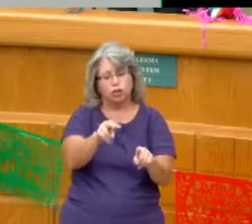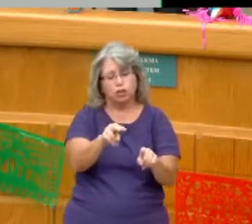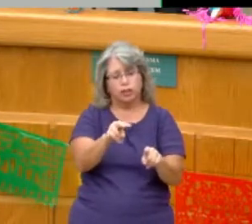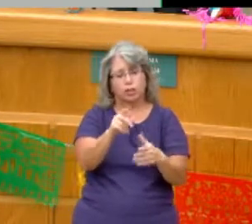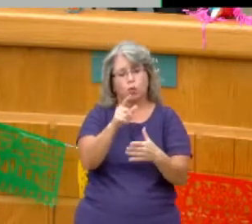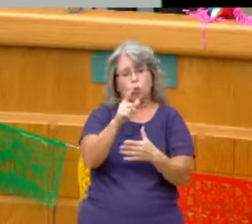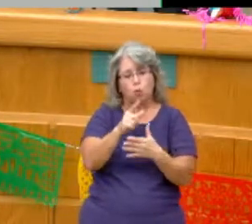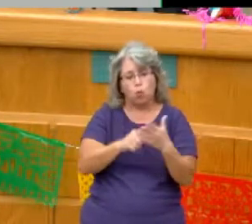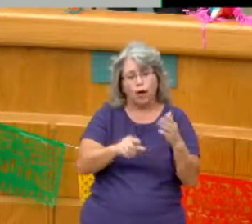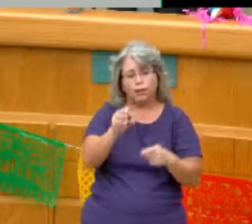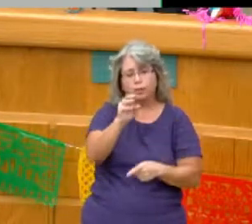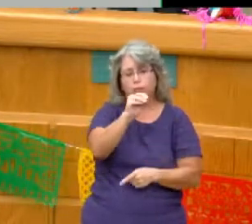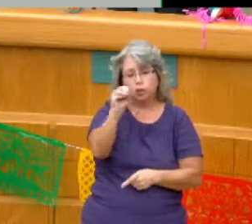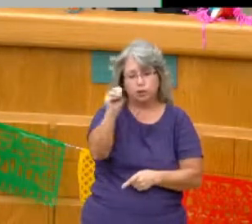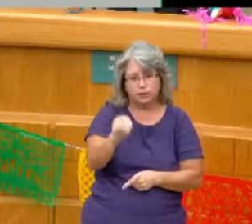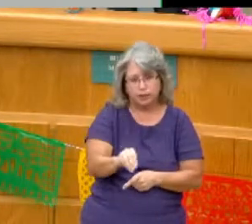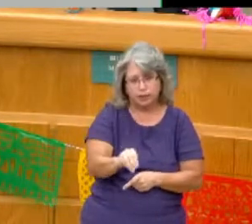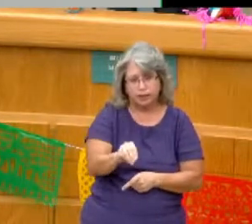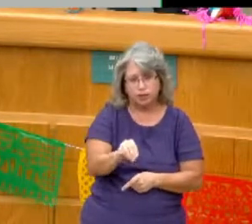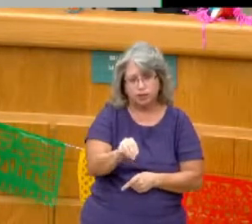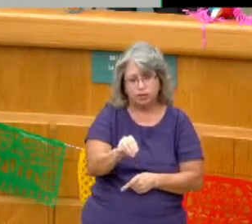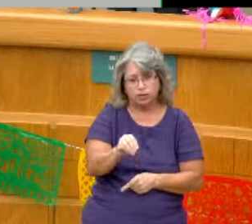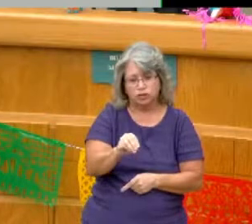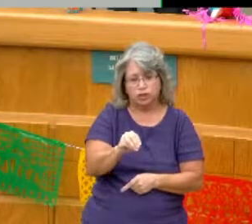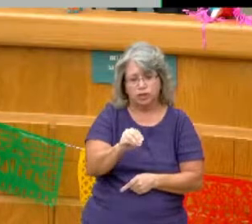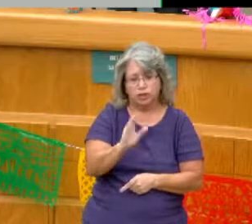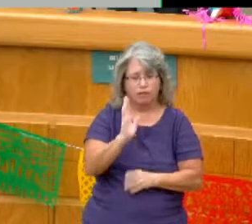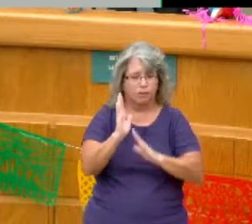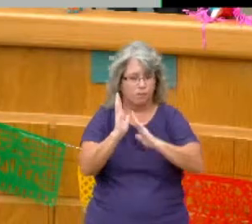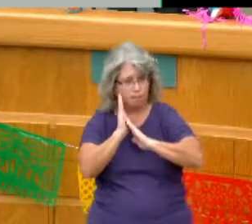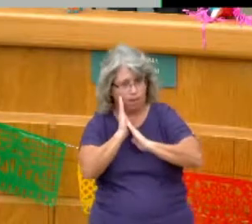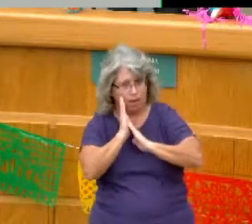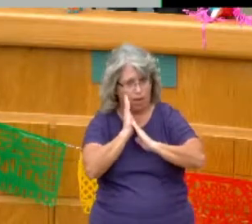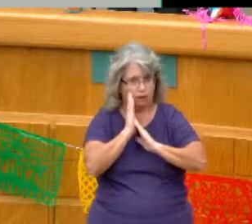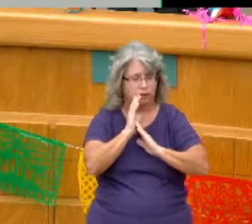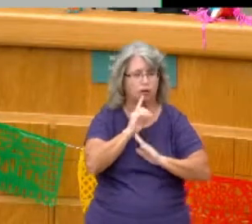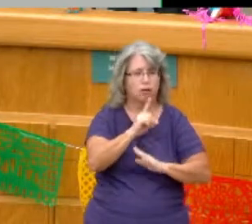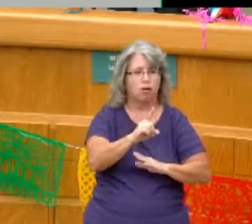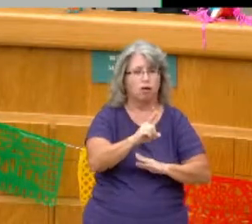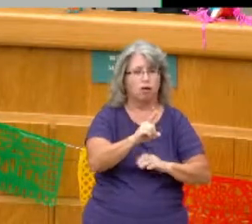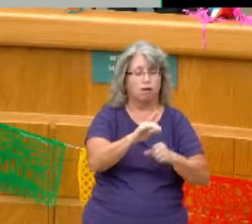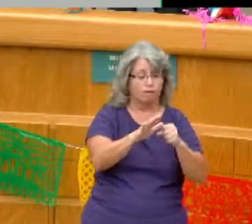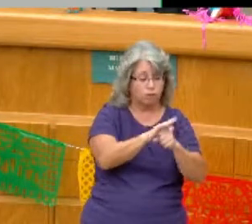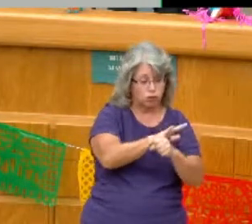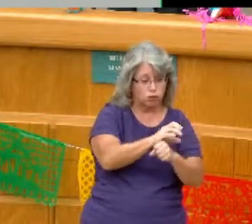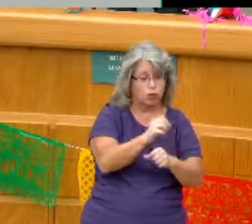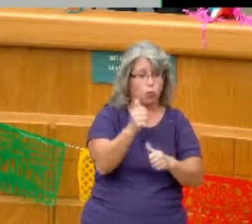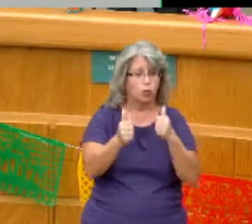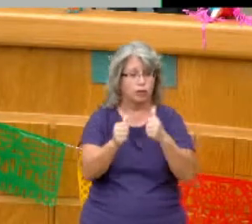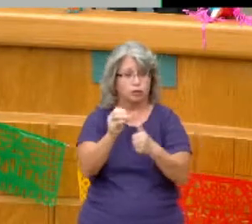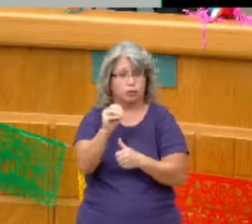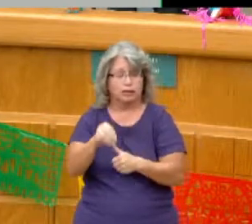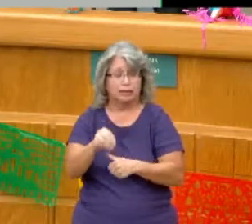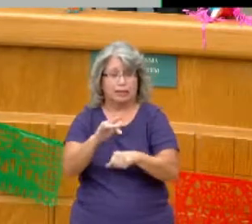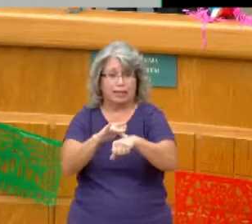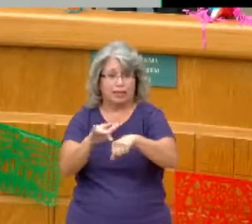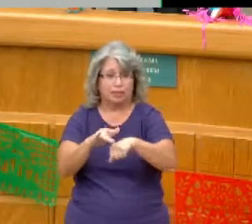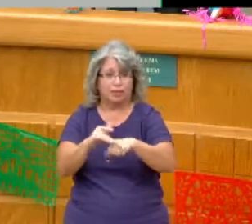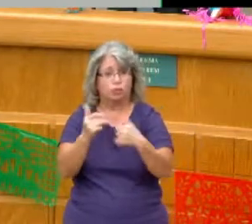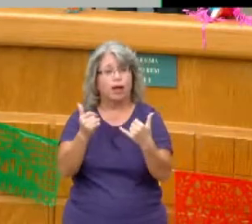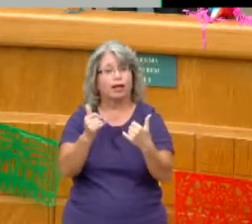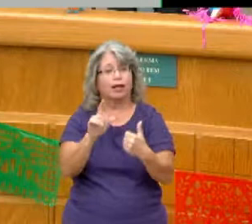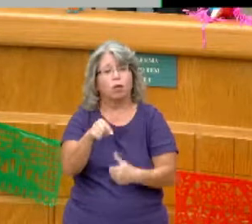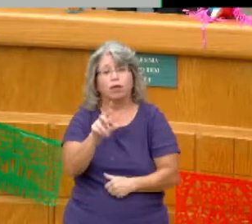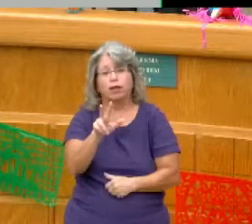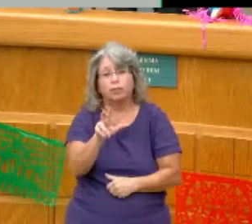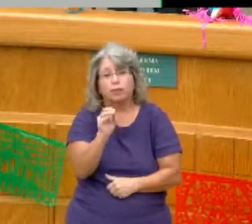are staffed and empty. That means that they could take a patient. And right now we're at 3%. This is